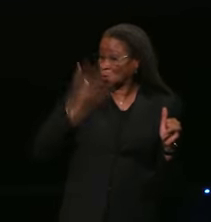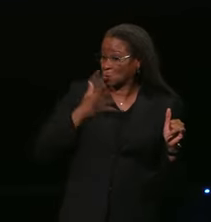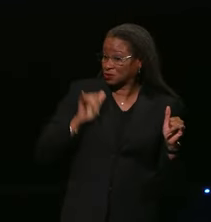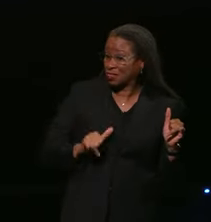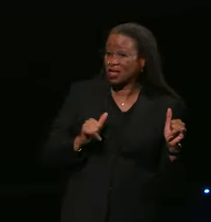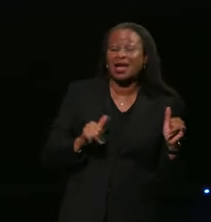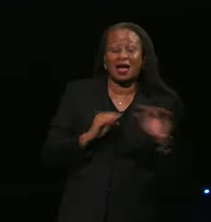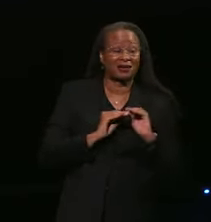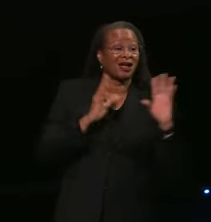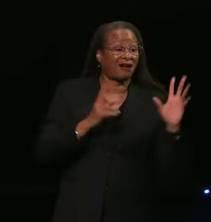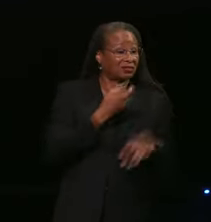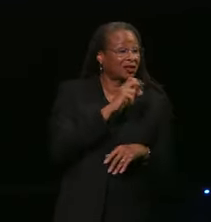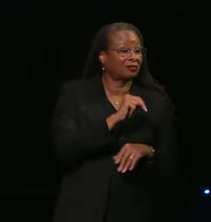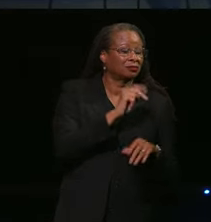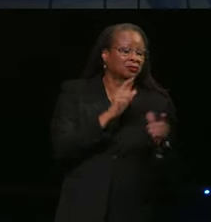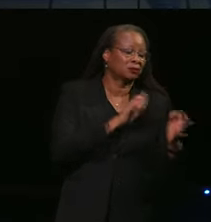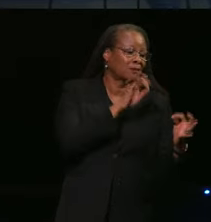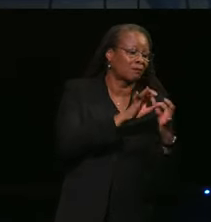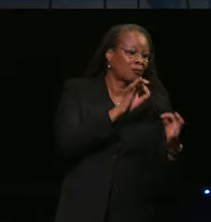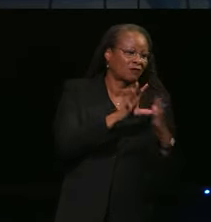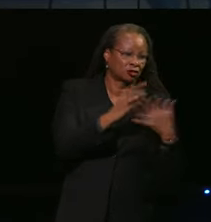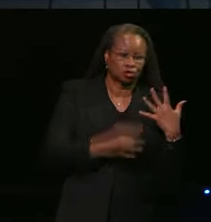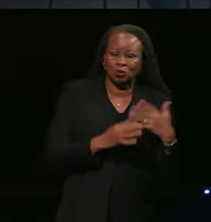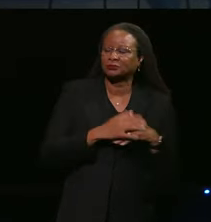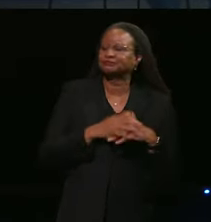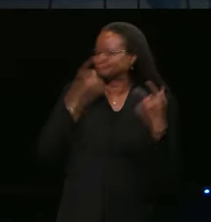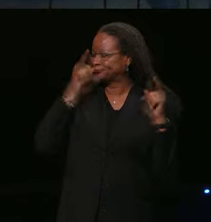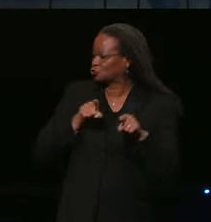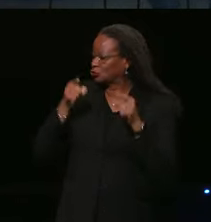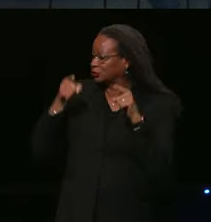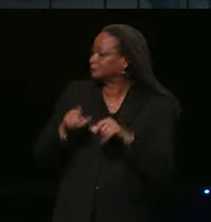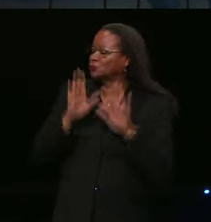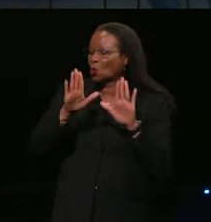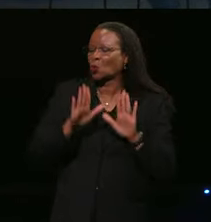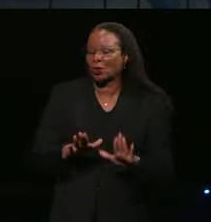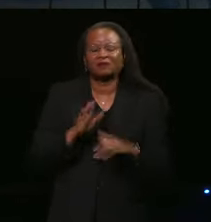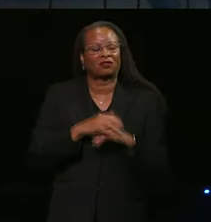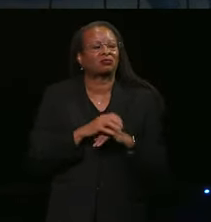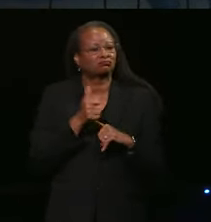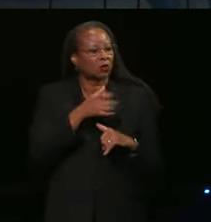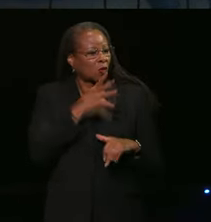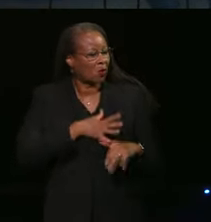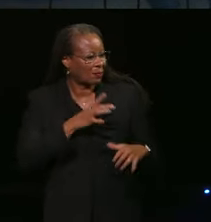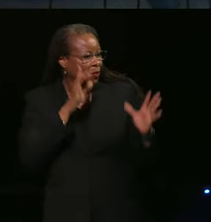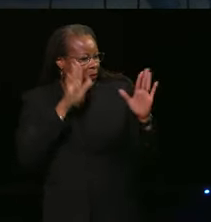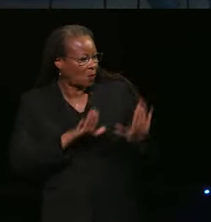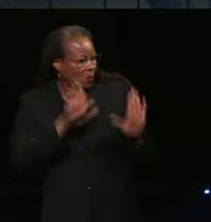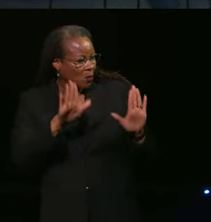Helen was the perfect choice. Oh, that's great. I agree. Amazing. She's wonderful in that film.